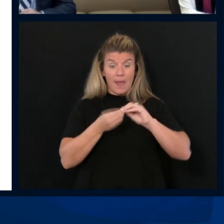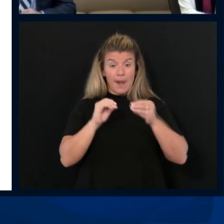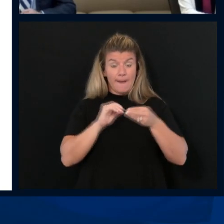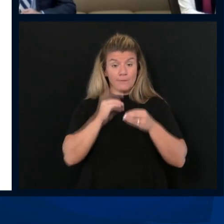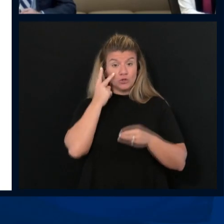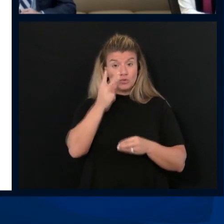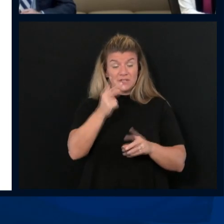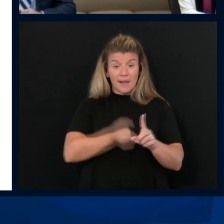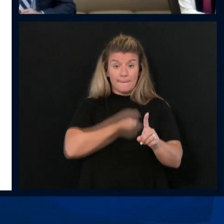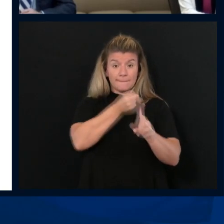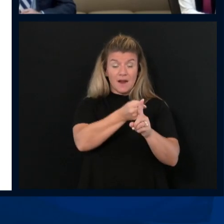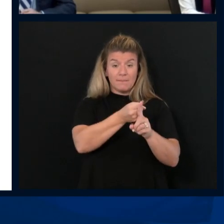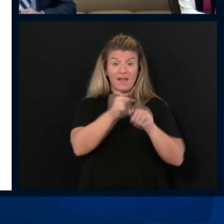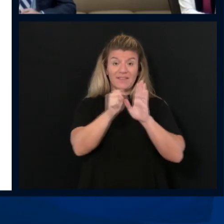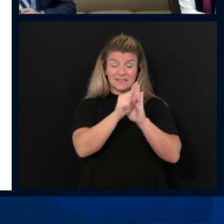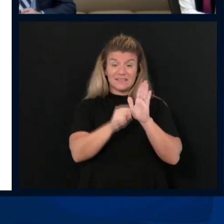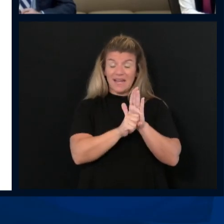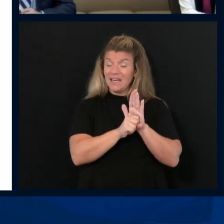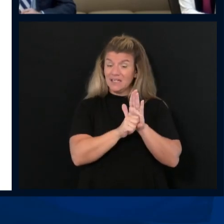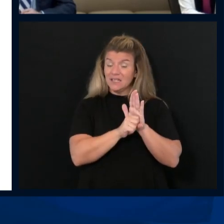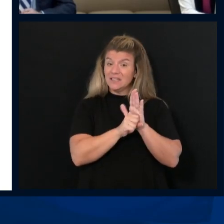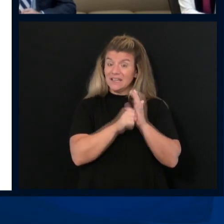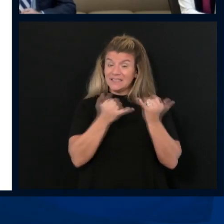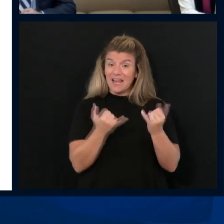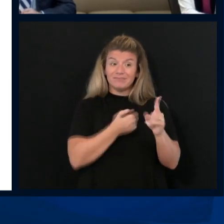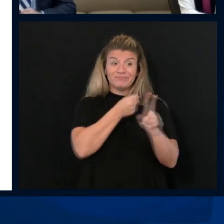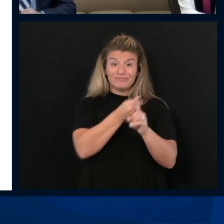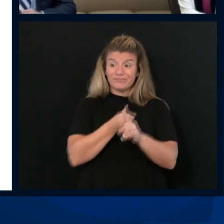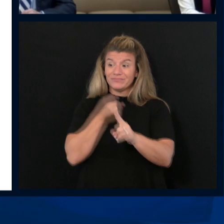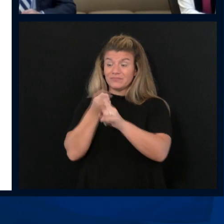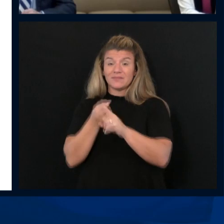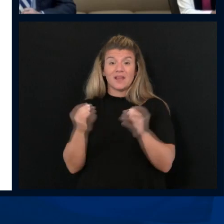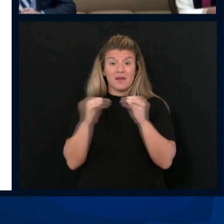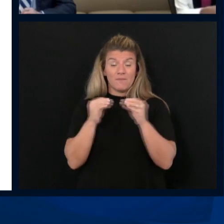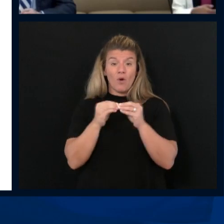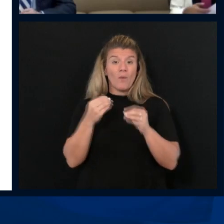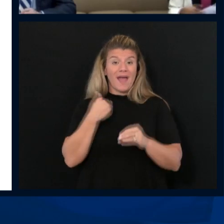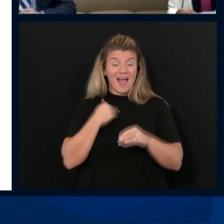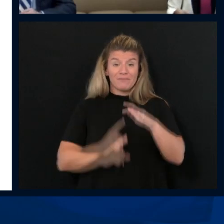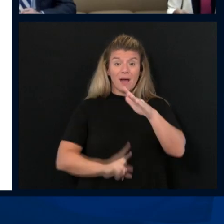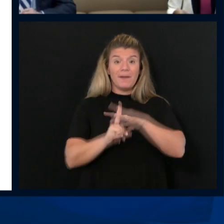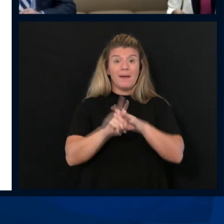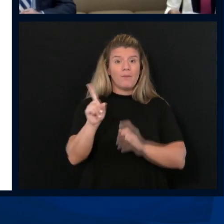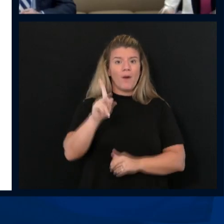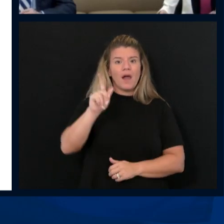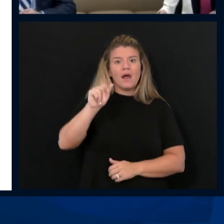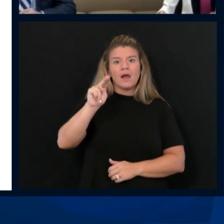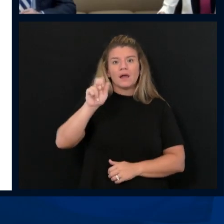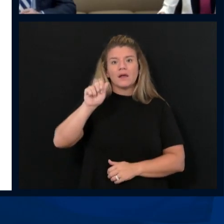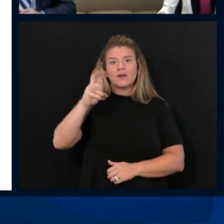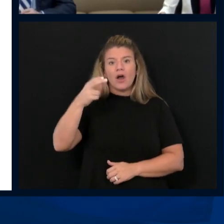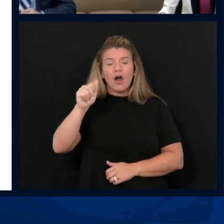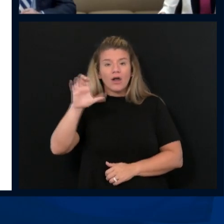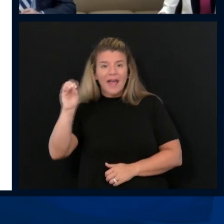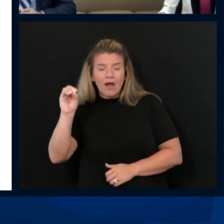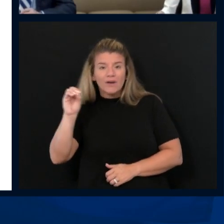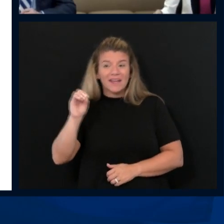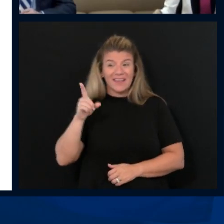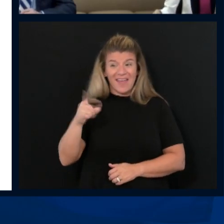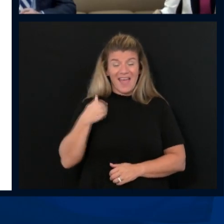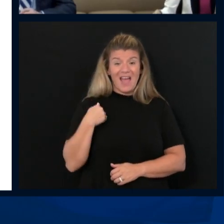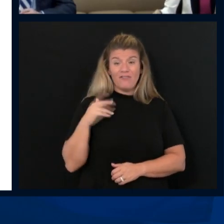in the state has grown. We have an outbreak now in Kanawha County at a facility here that has 23 residents